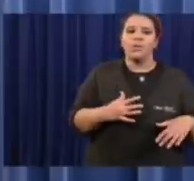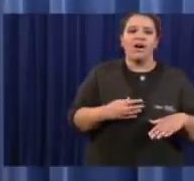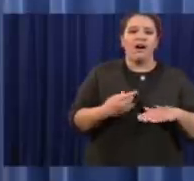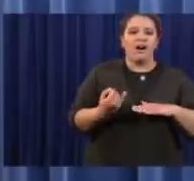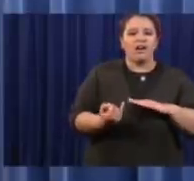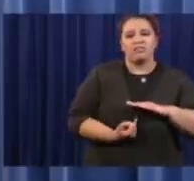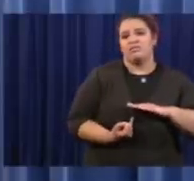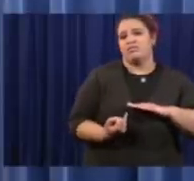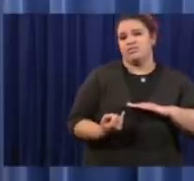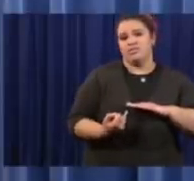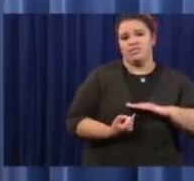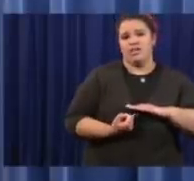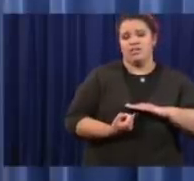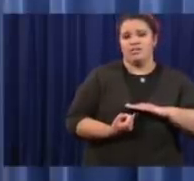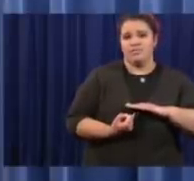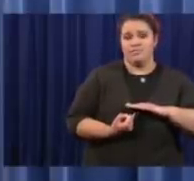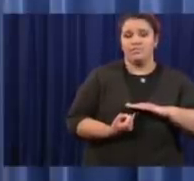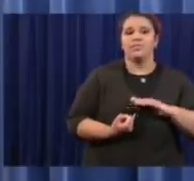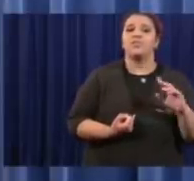to